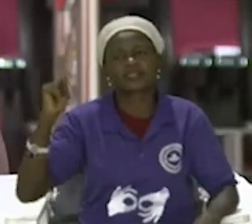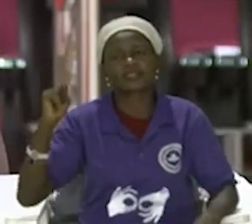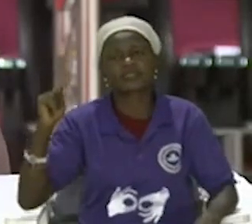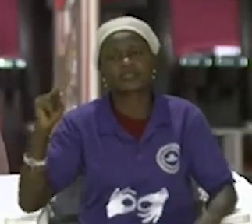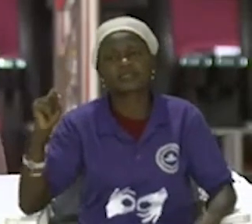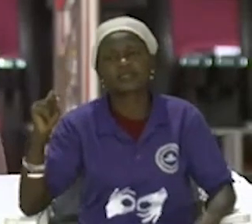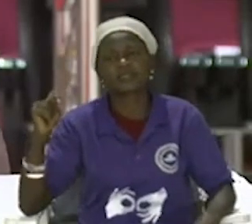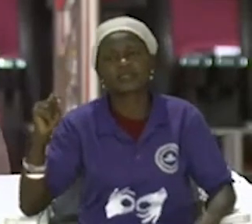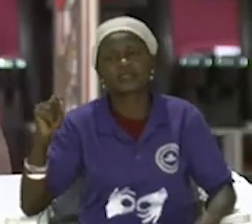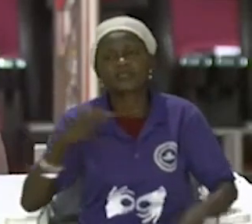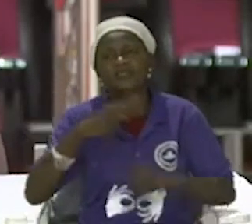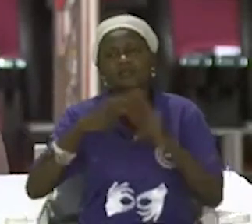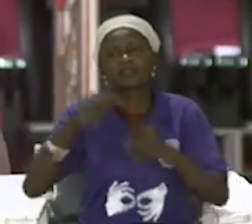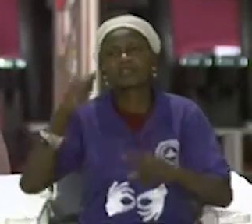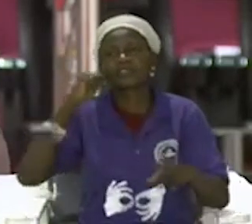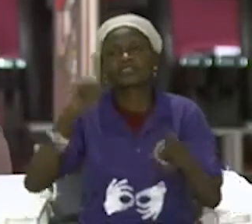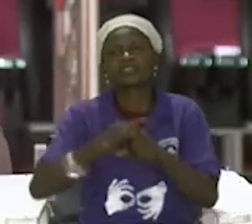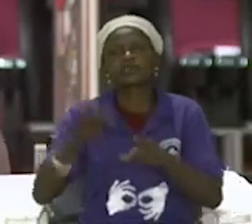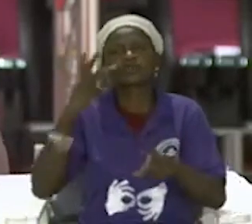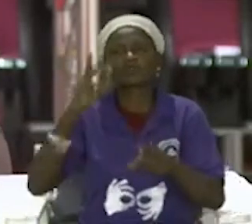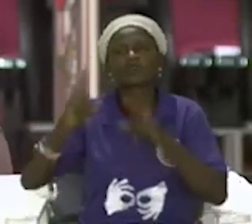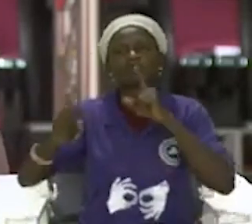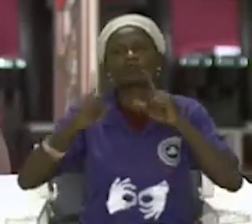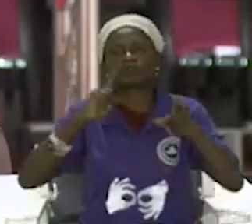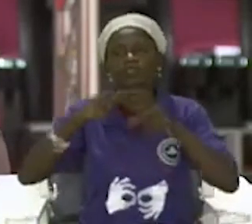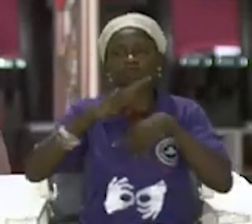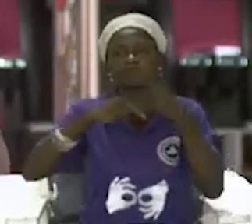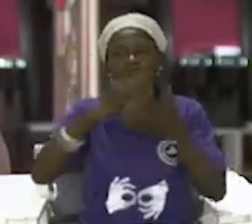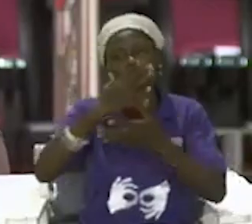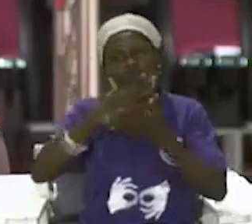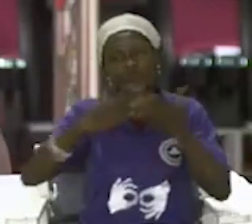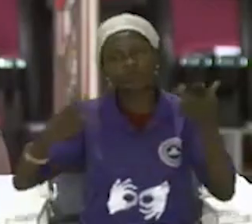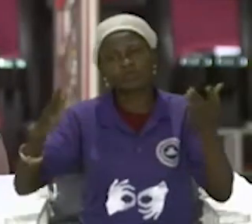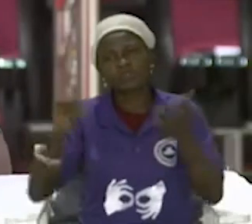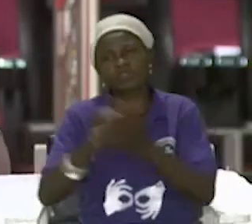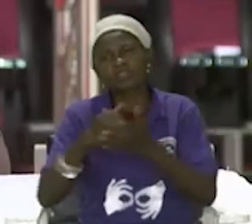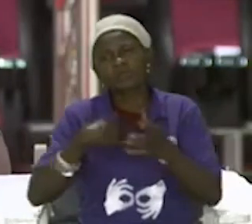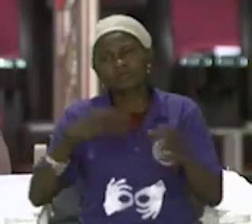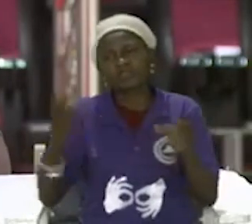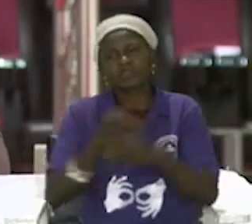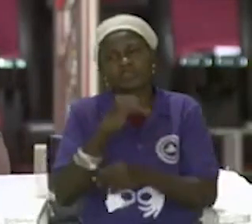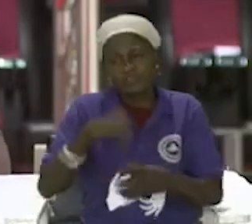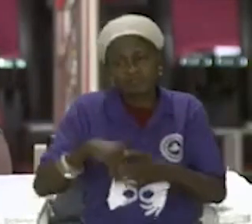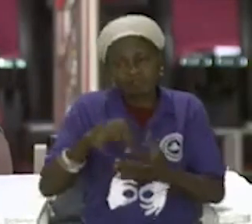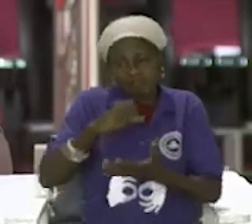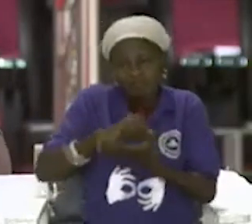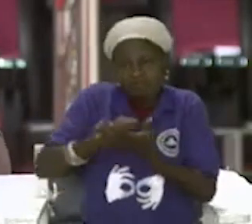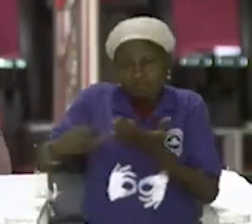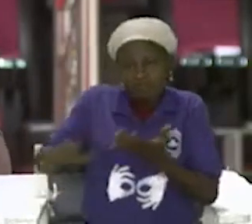When the sister was talking about certain things that have been taken out of the body,